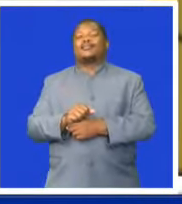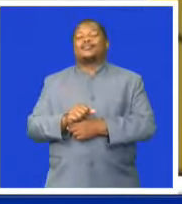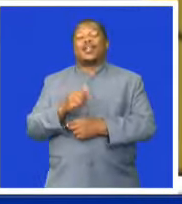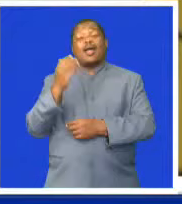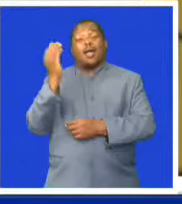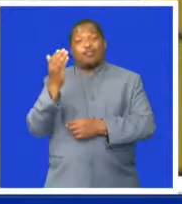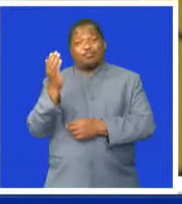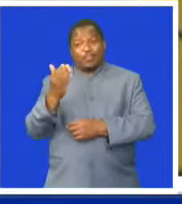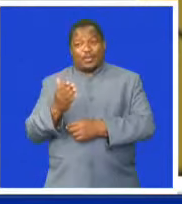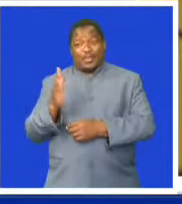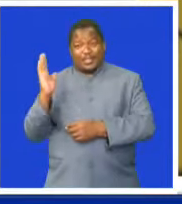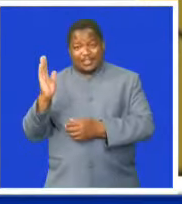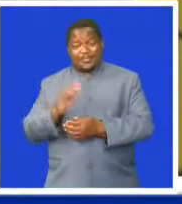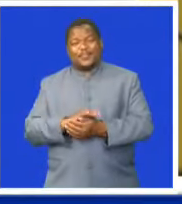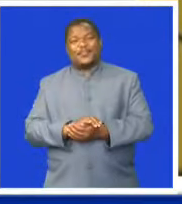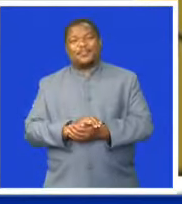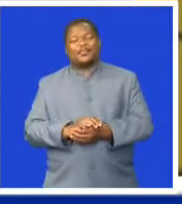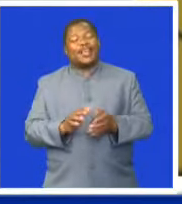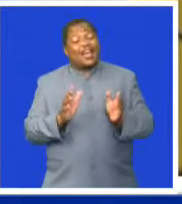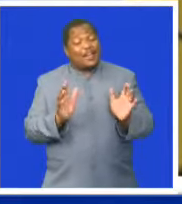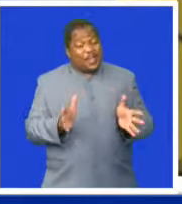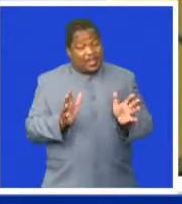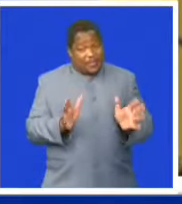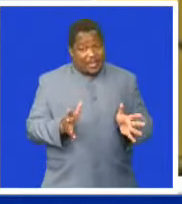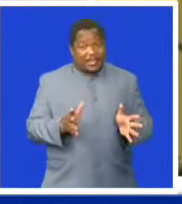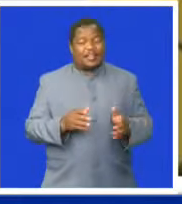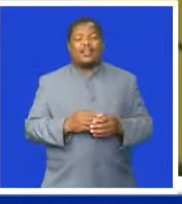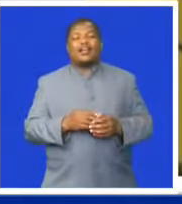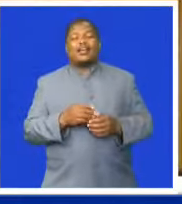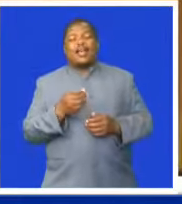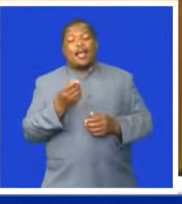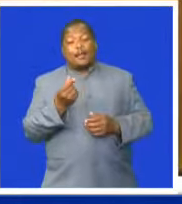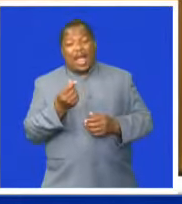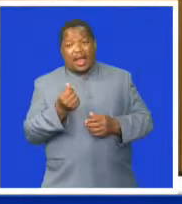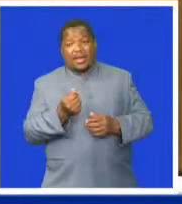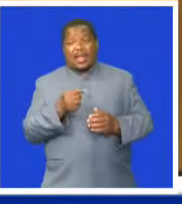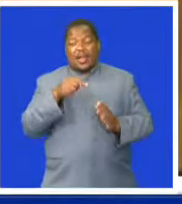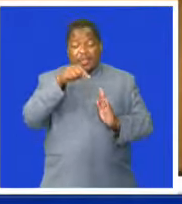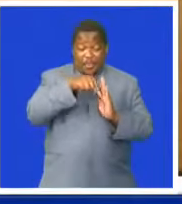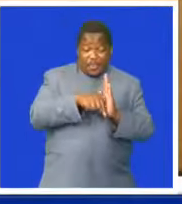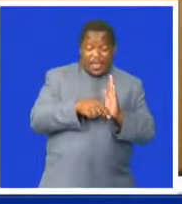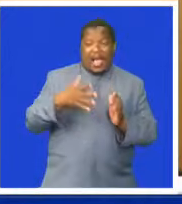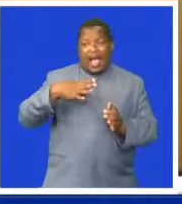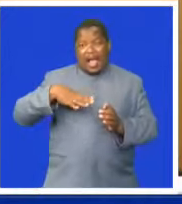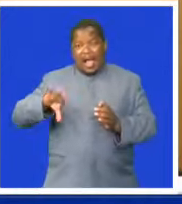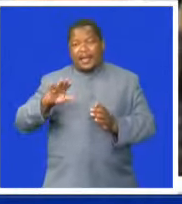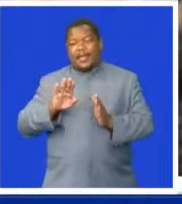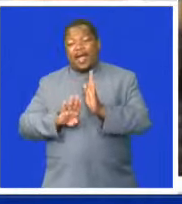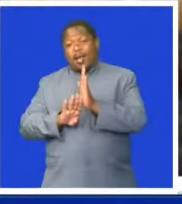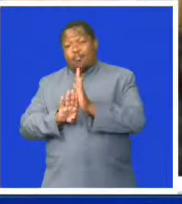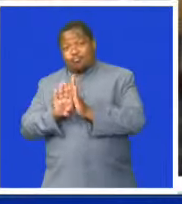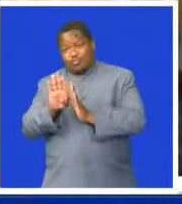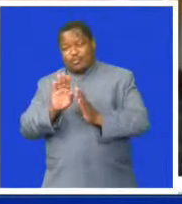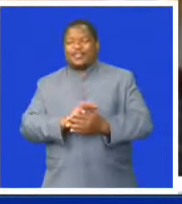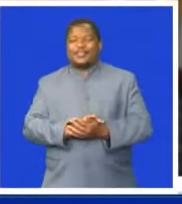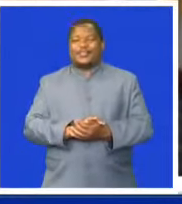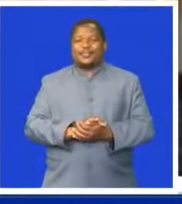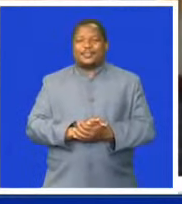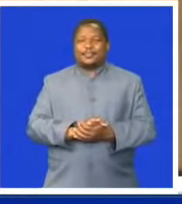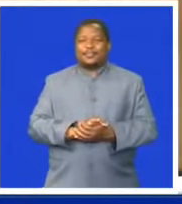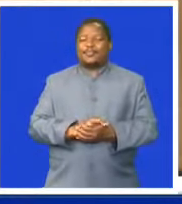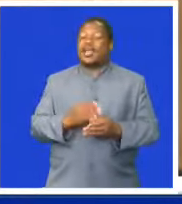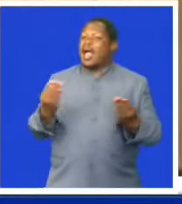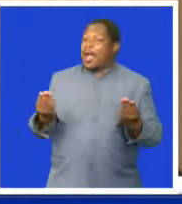total increment to about 30.5% from 6 million to 8 million. Lebe bakhona ke nabo bavete imivo yabo ngembiko